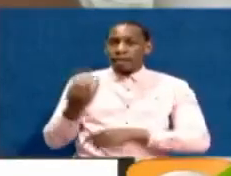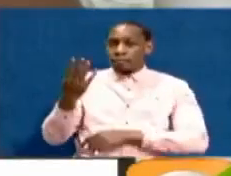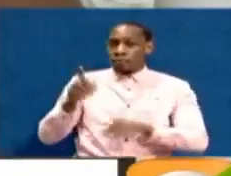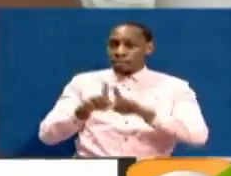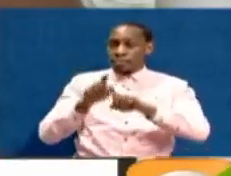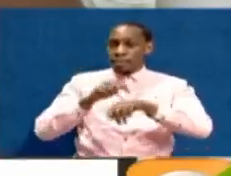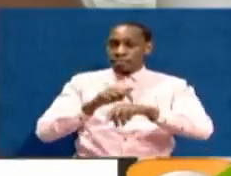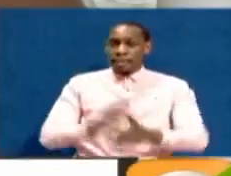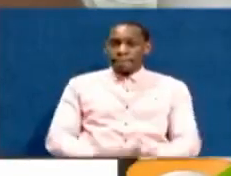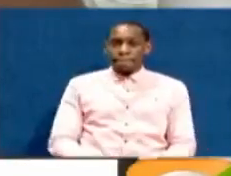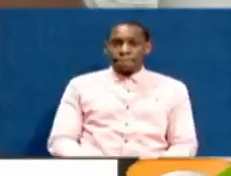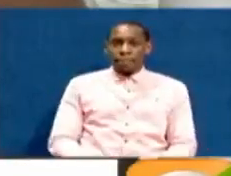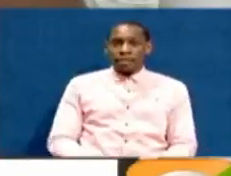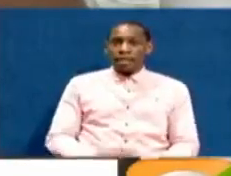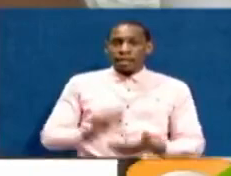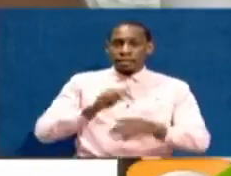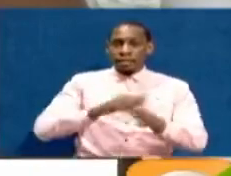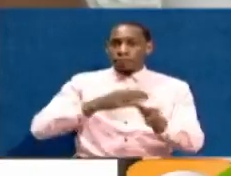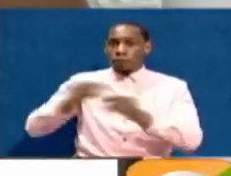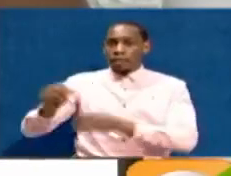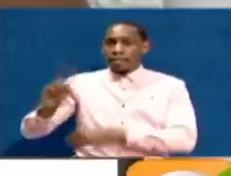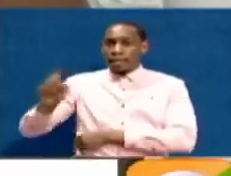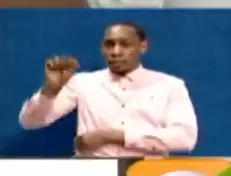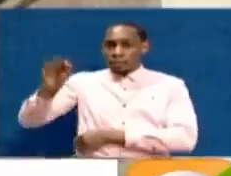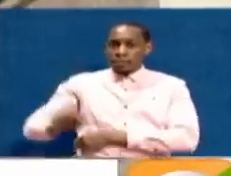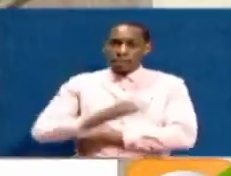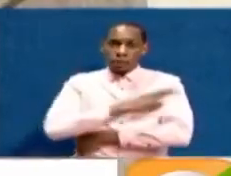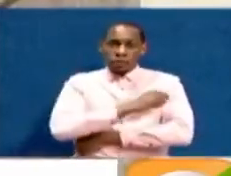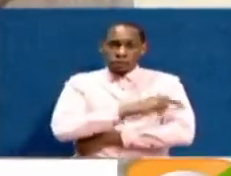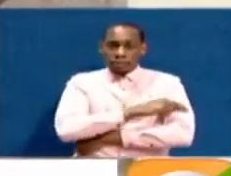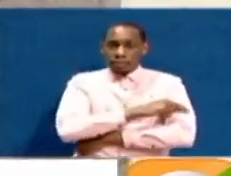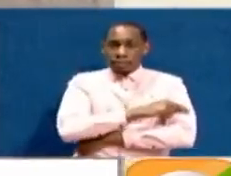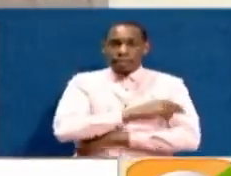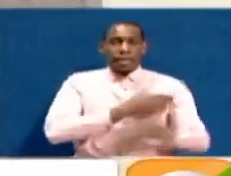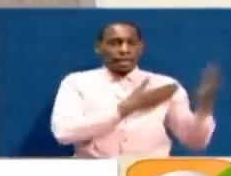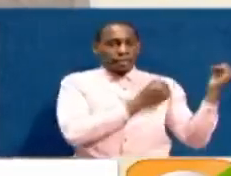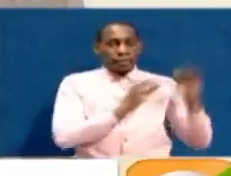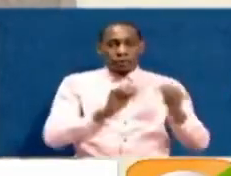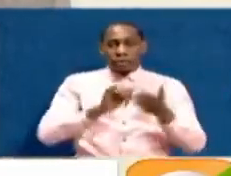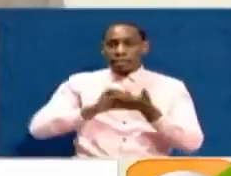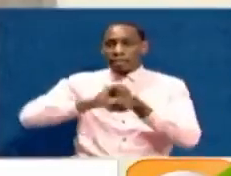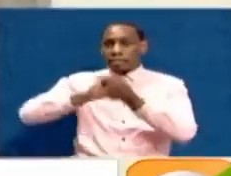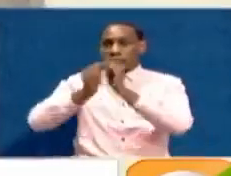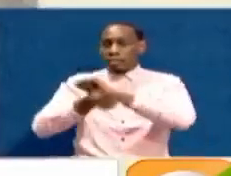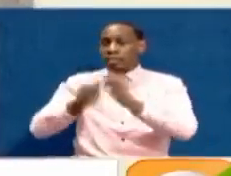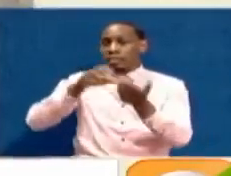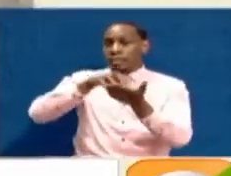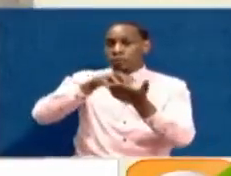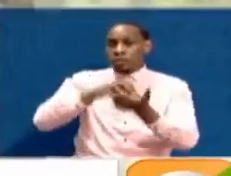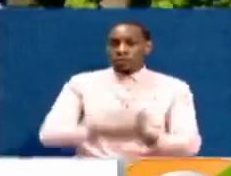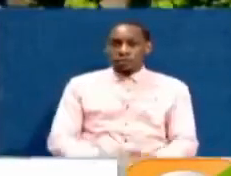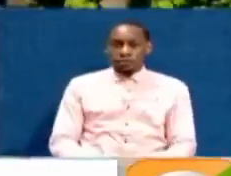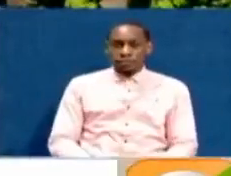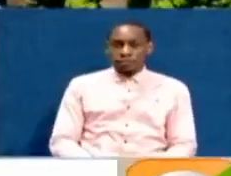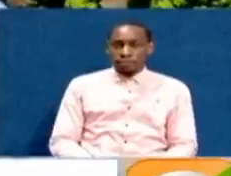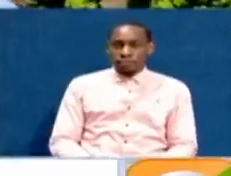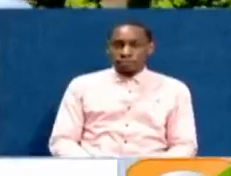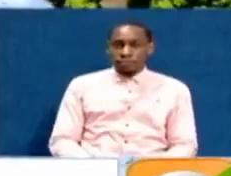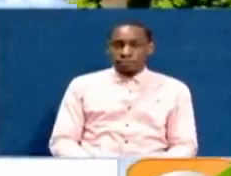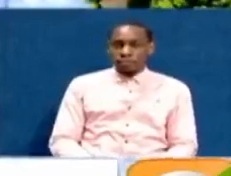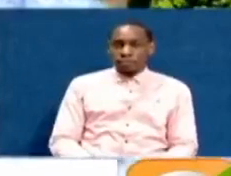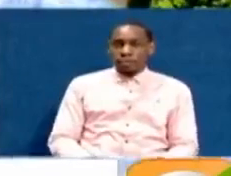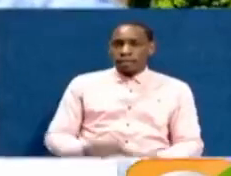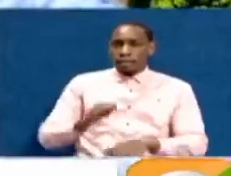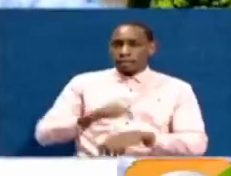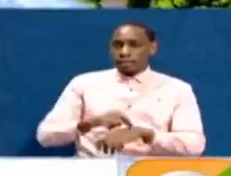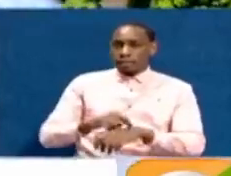at once. And their visit to the Nairobi South Hospital was never expected to take the turn that it did. Immediately when she saw